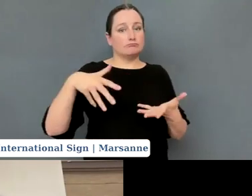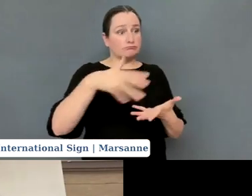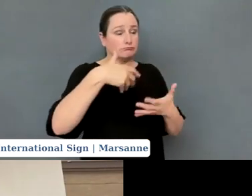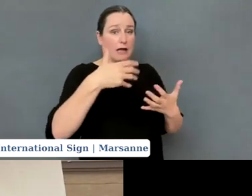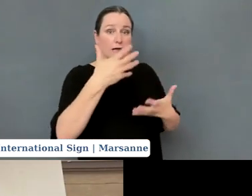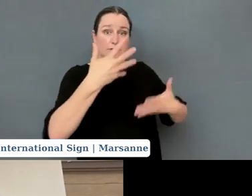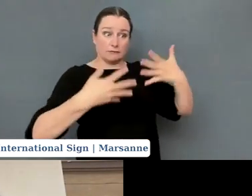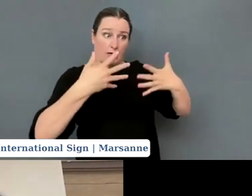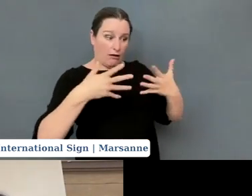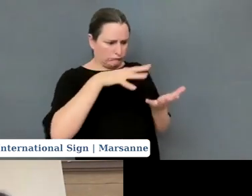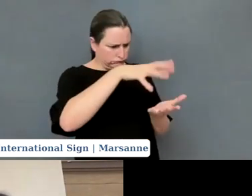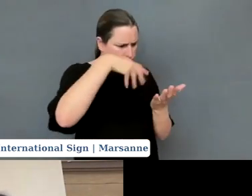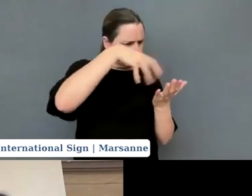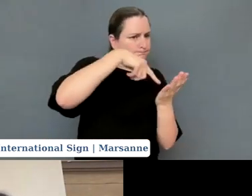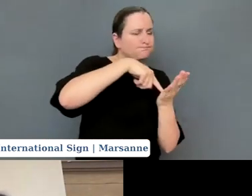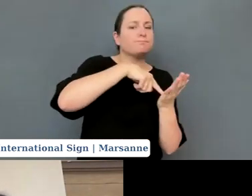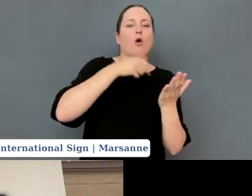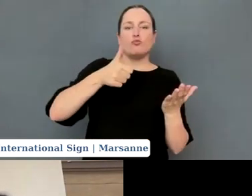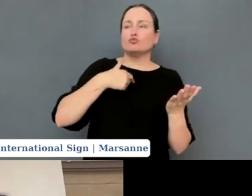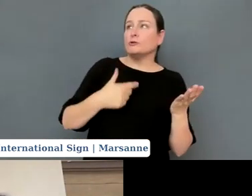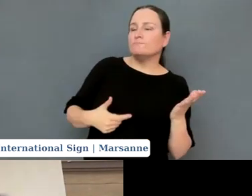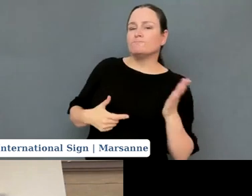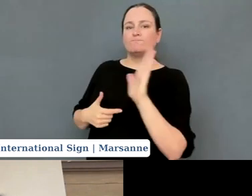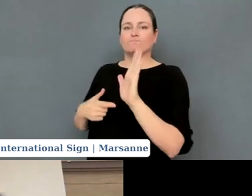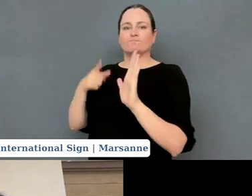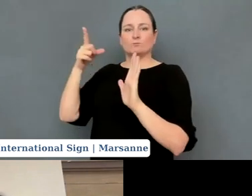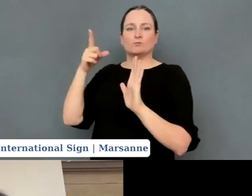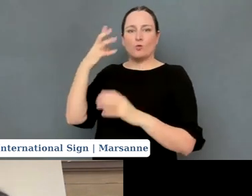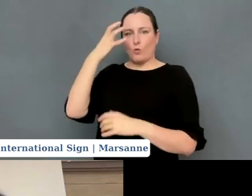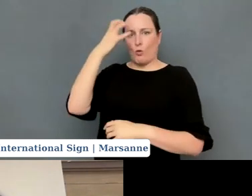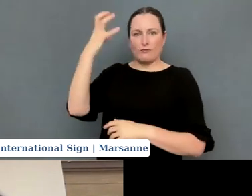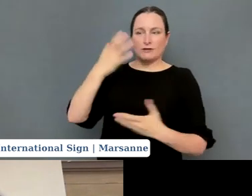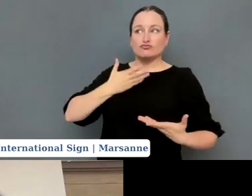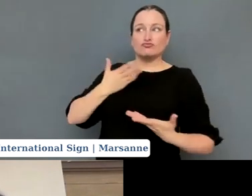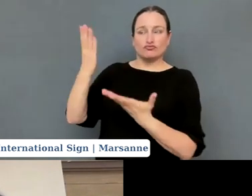And at the lower level, we will